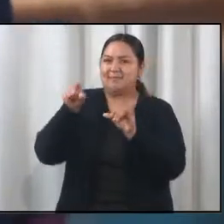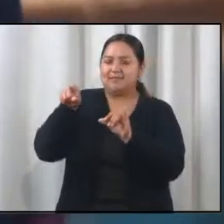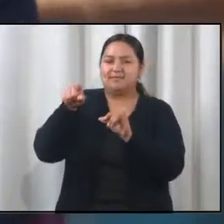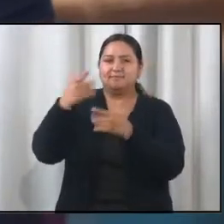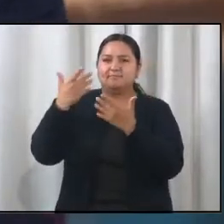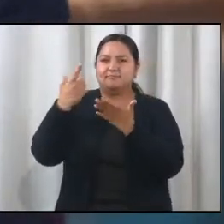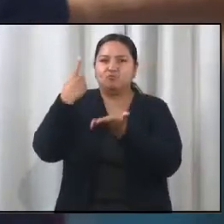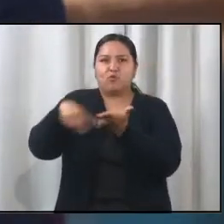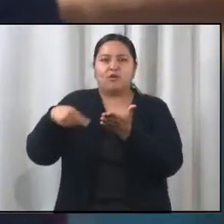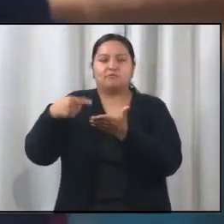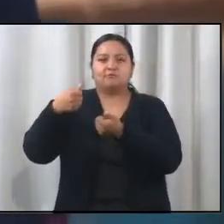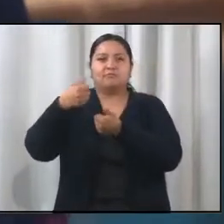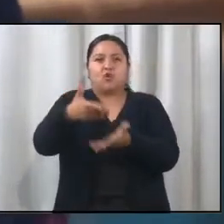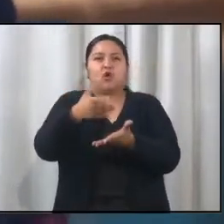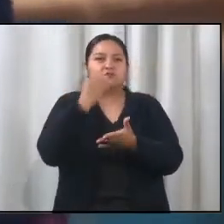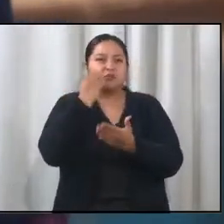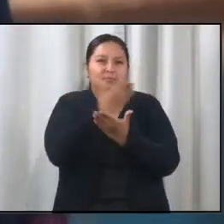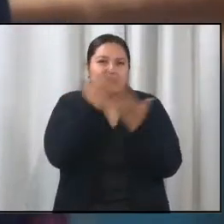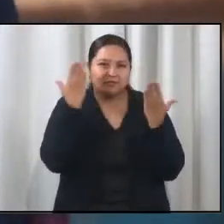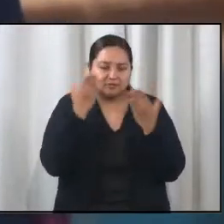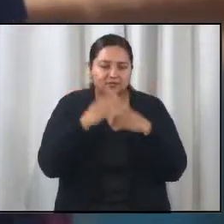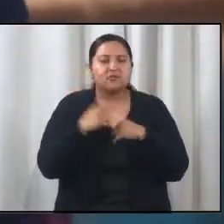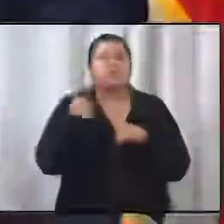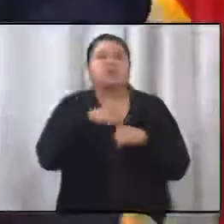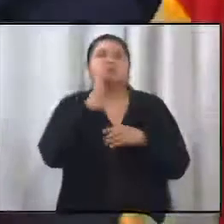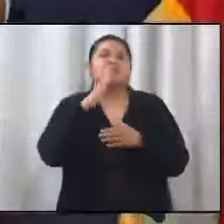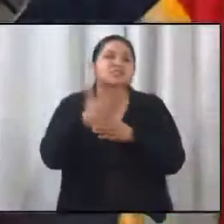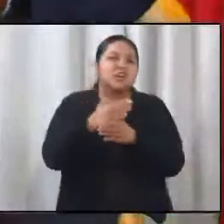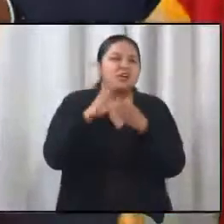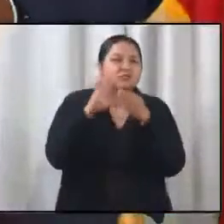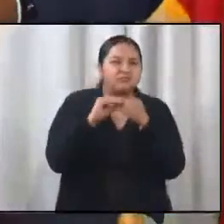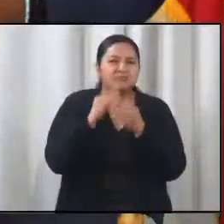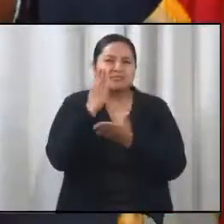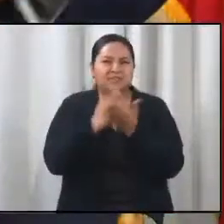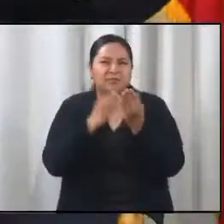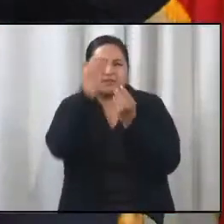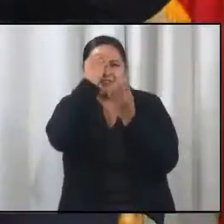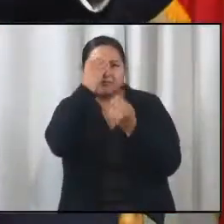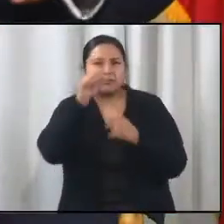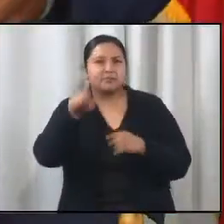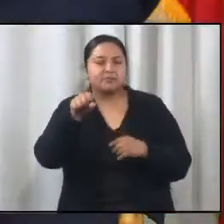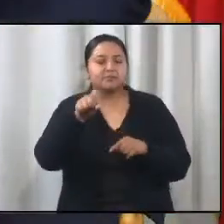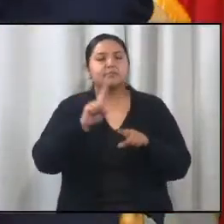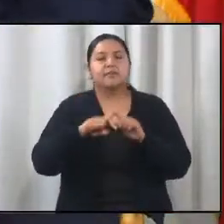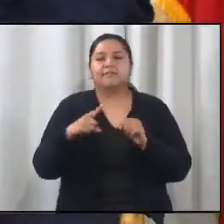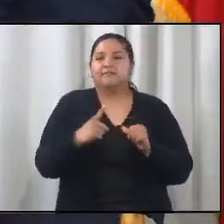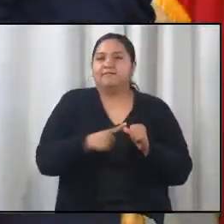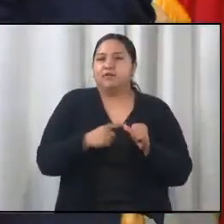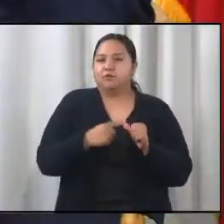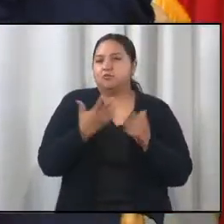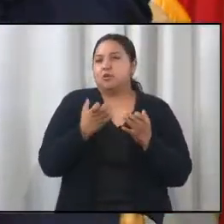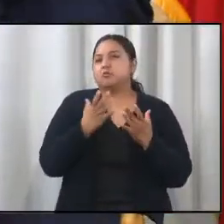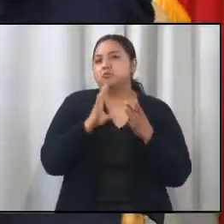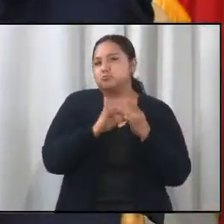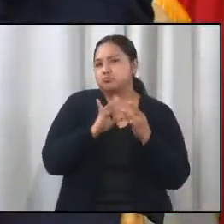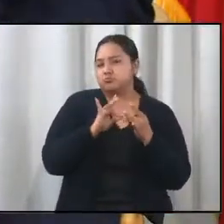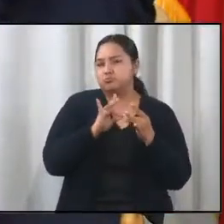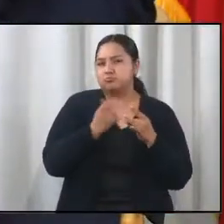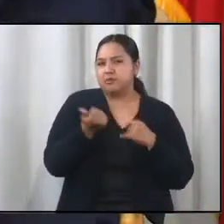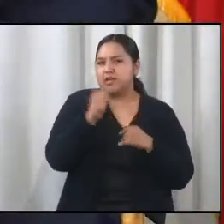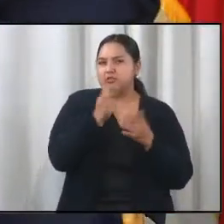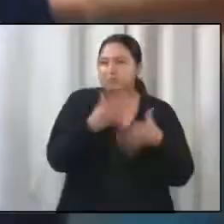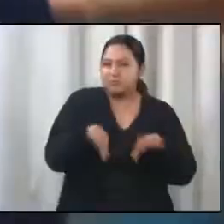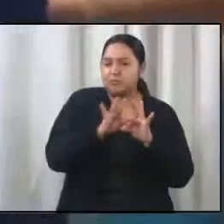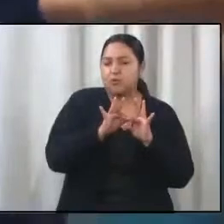share with us. But before we get into today's topic, I'd like to share with you some other important updates. Last week, First